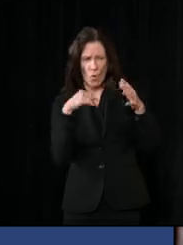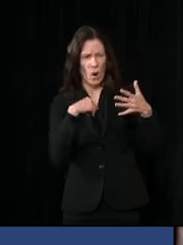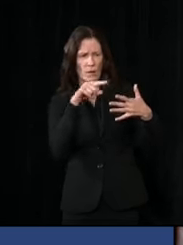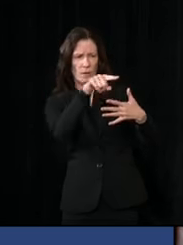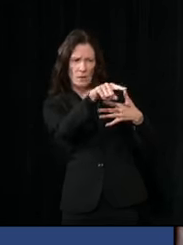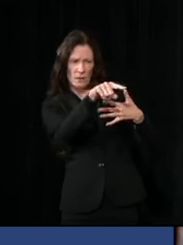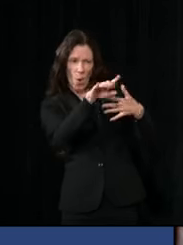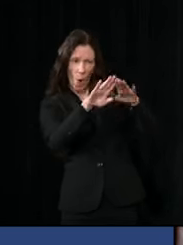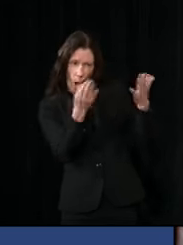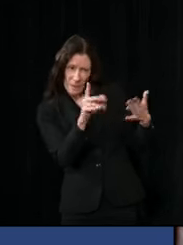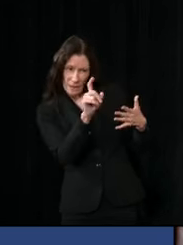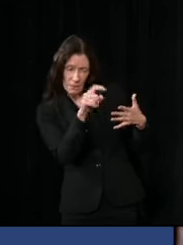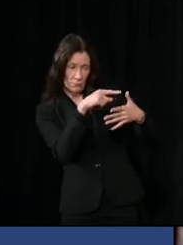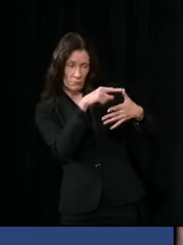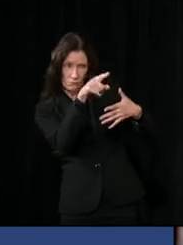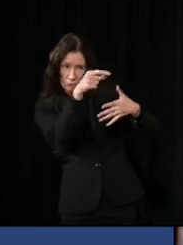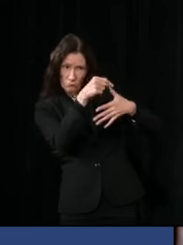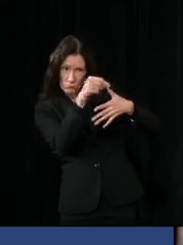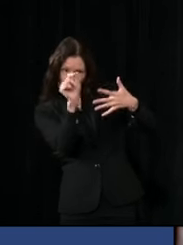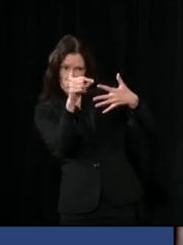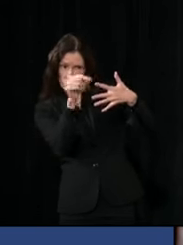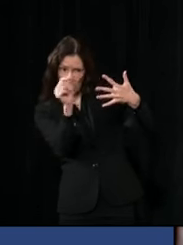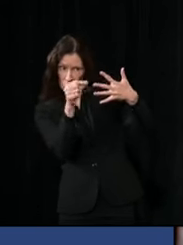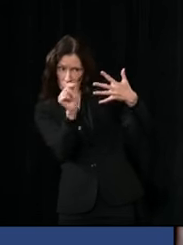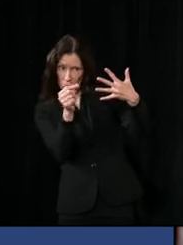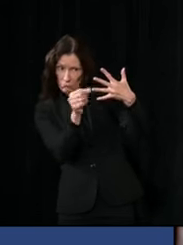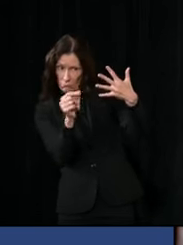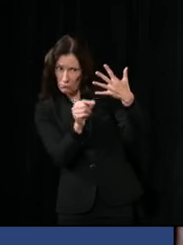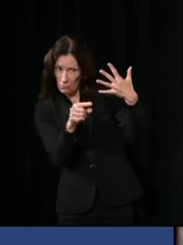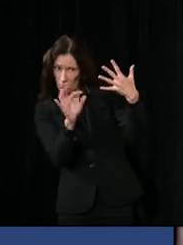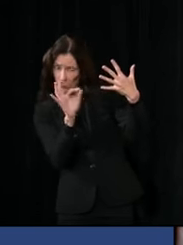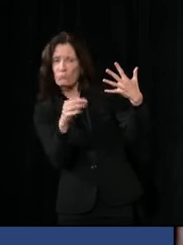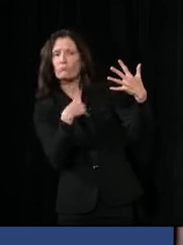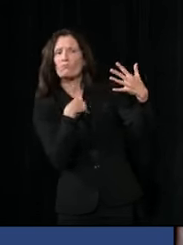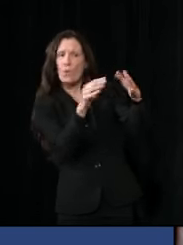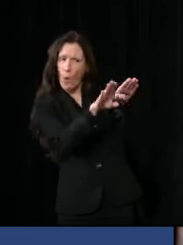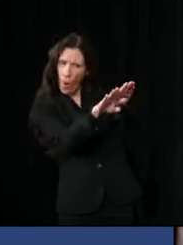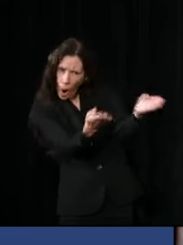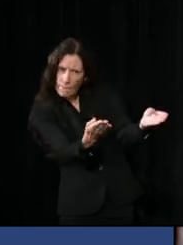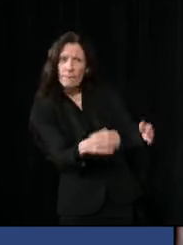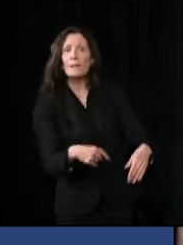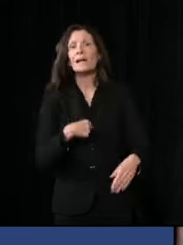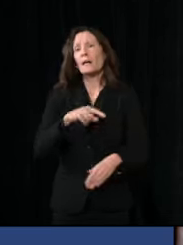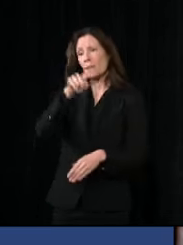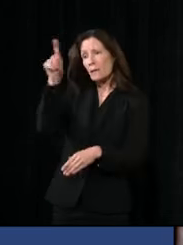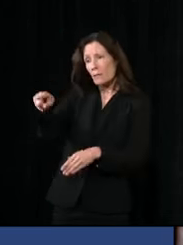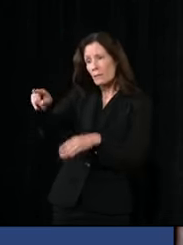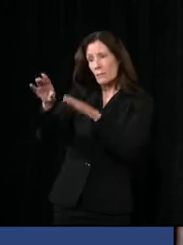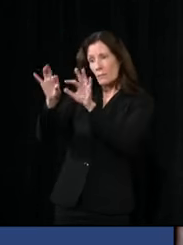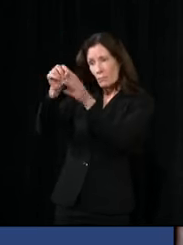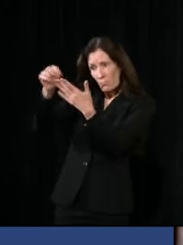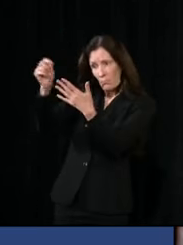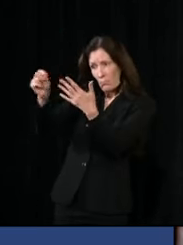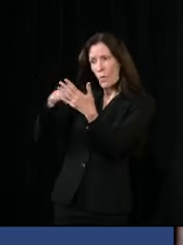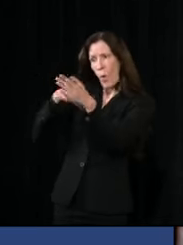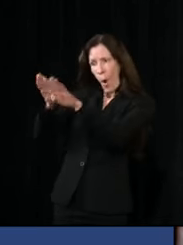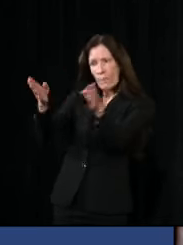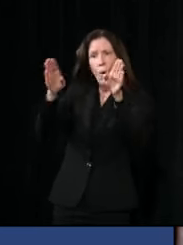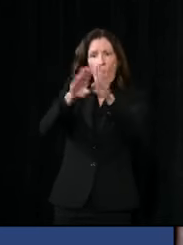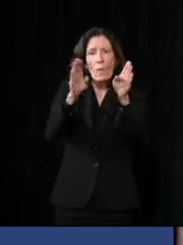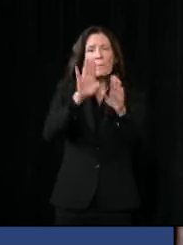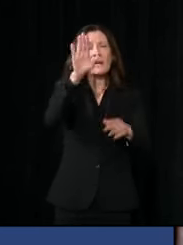I will be outlining more specific steps on the reopening process as we work with experts in public health, agencies,